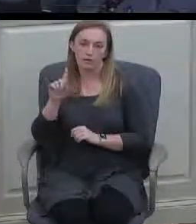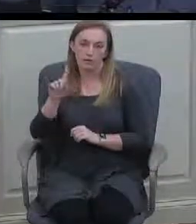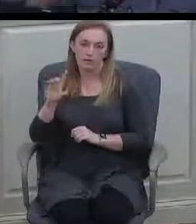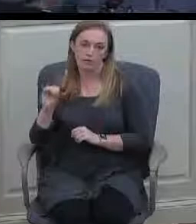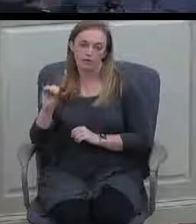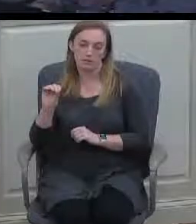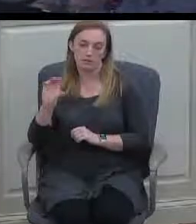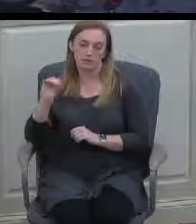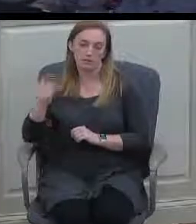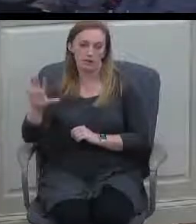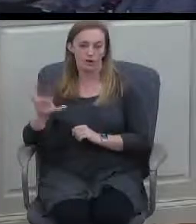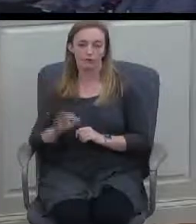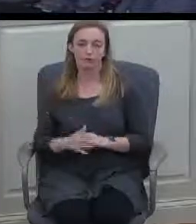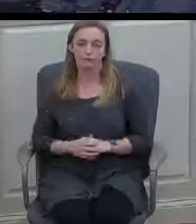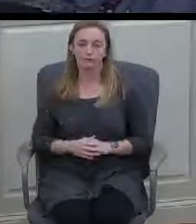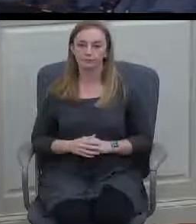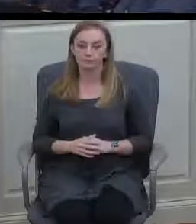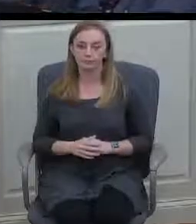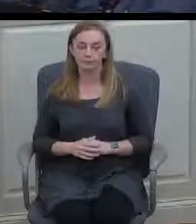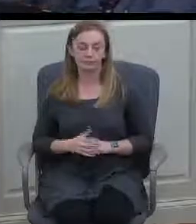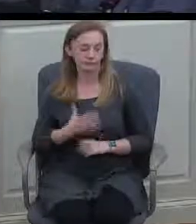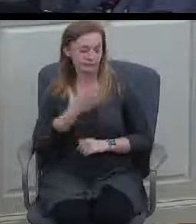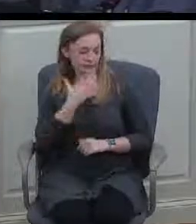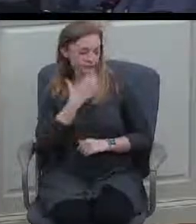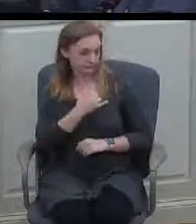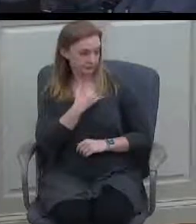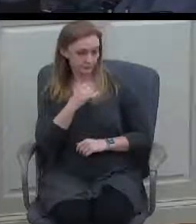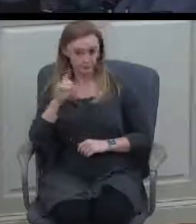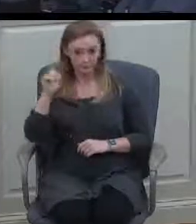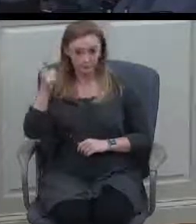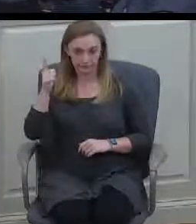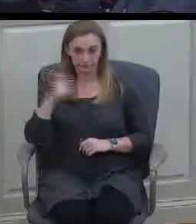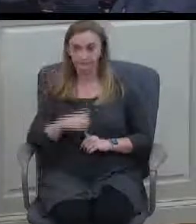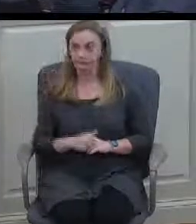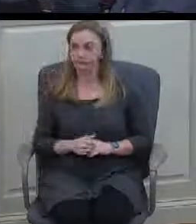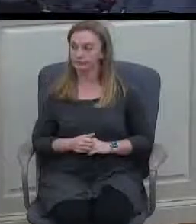2021-051005. Thank you, Commissioner Hollins. Is there a second?